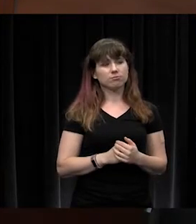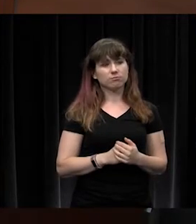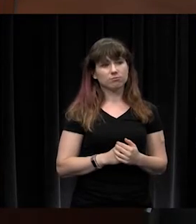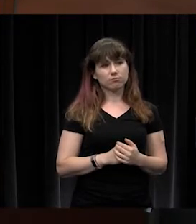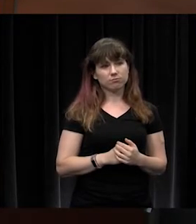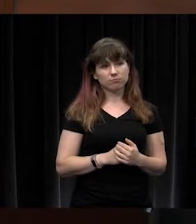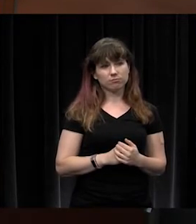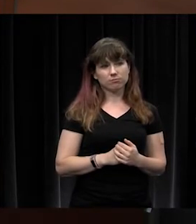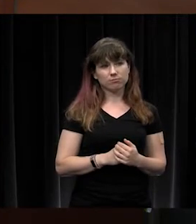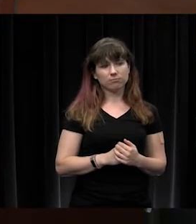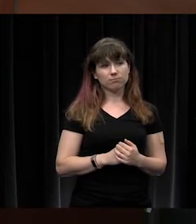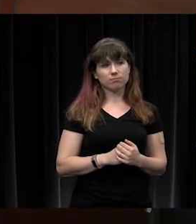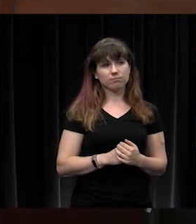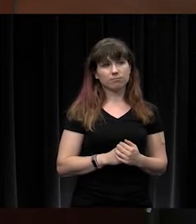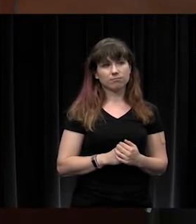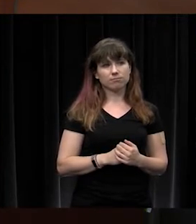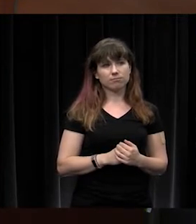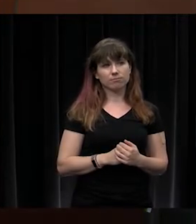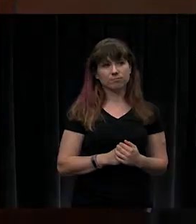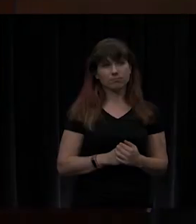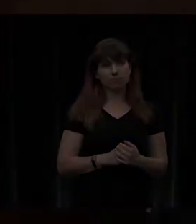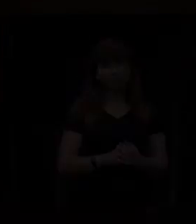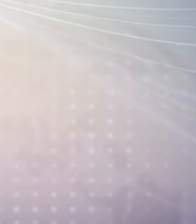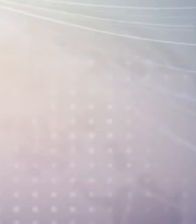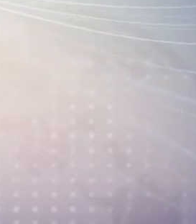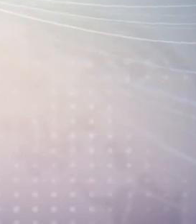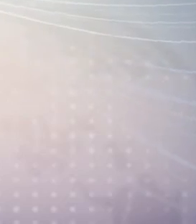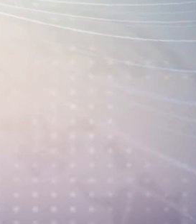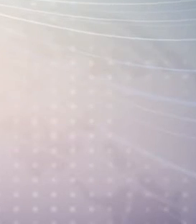Yes. Are you still going to be on the top?